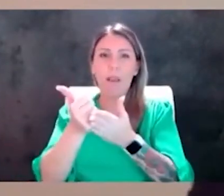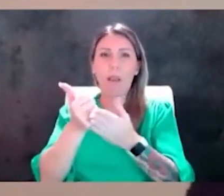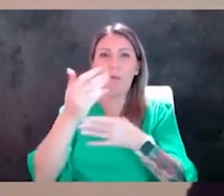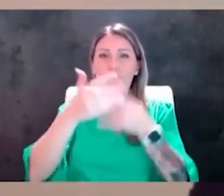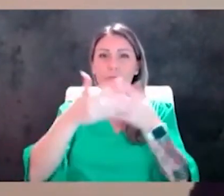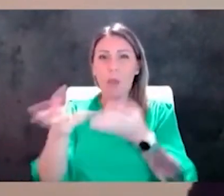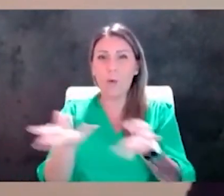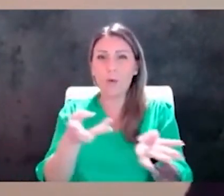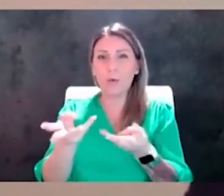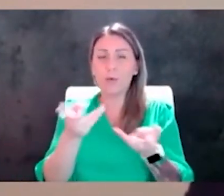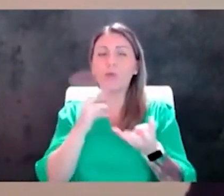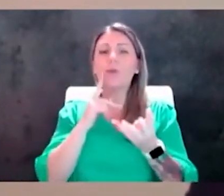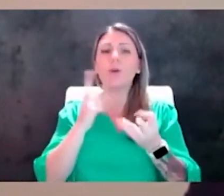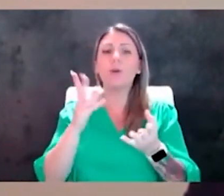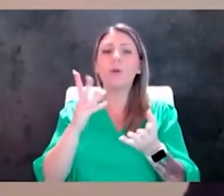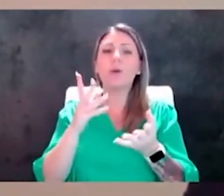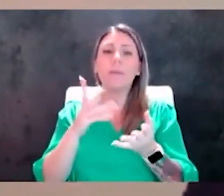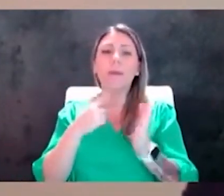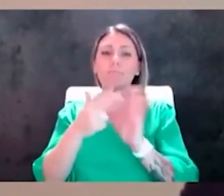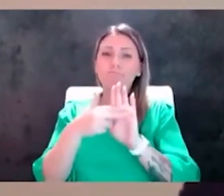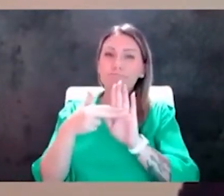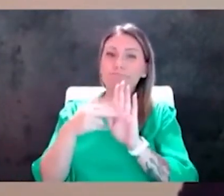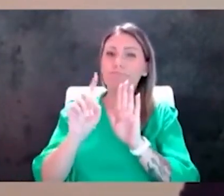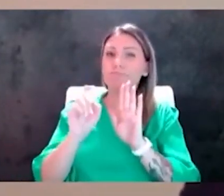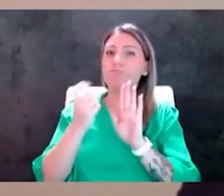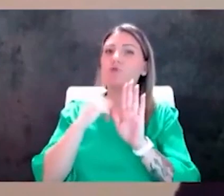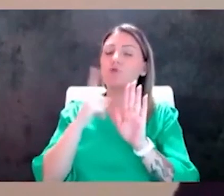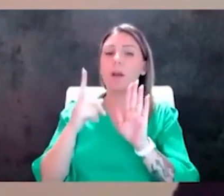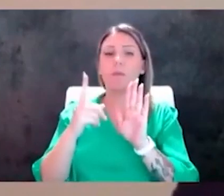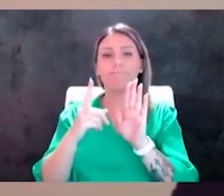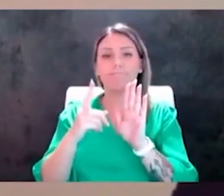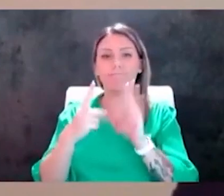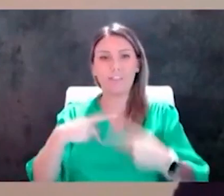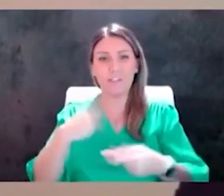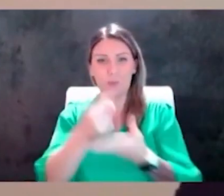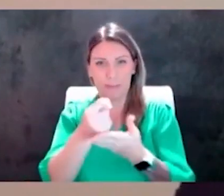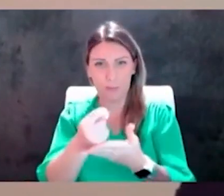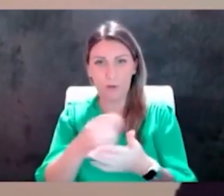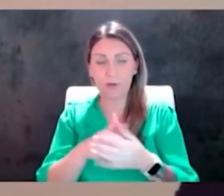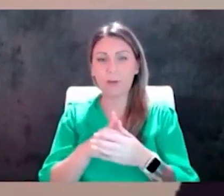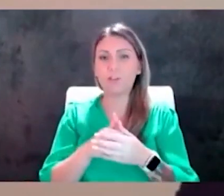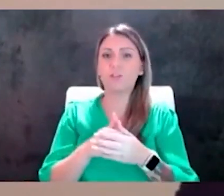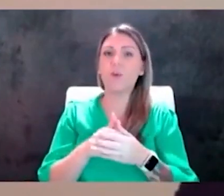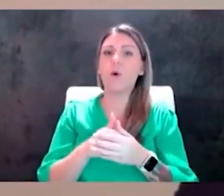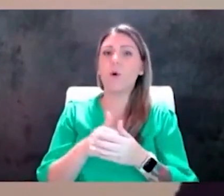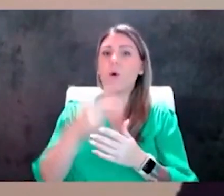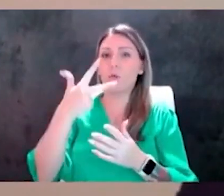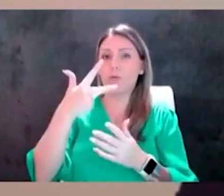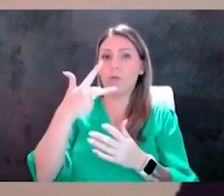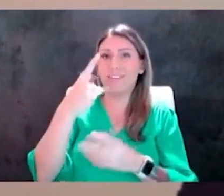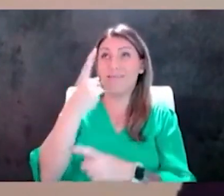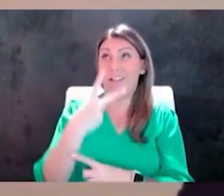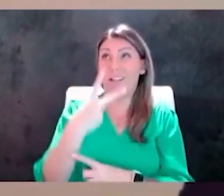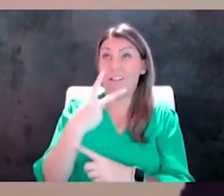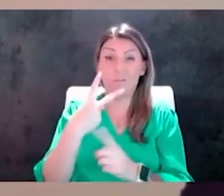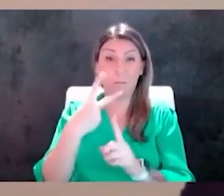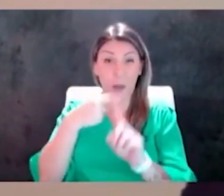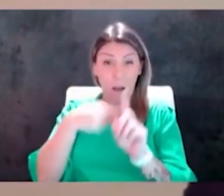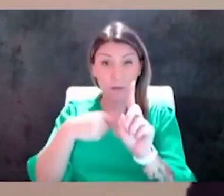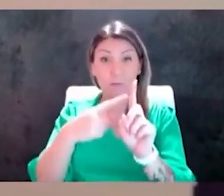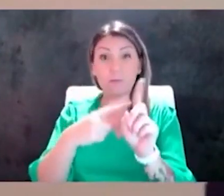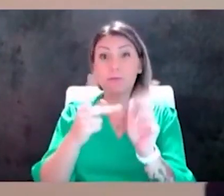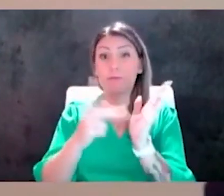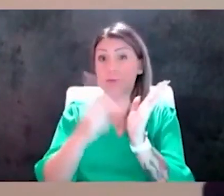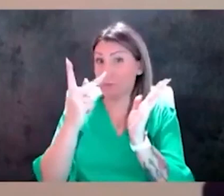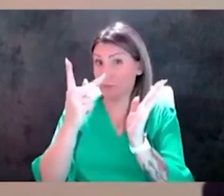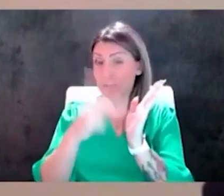therapy. So I did 3.5 months of twice weekly physical therapy. Dr. Husleg at